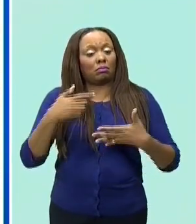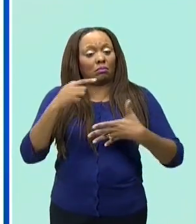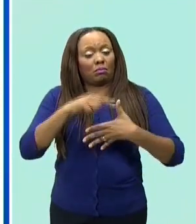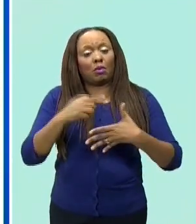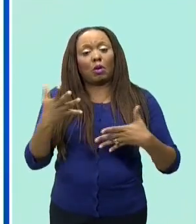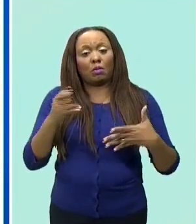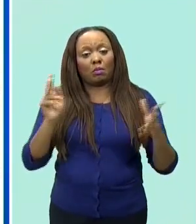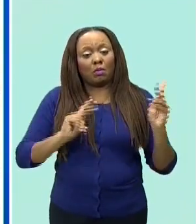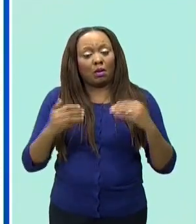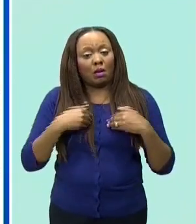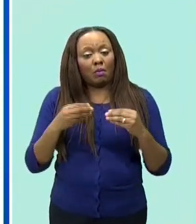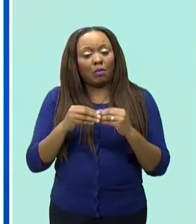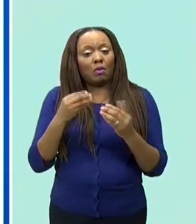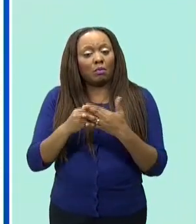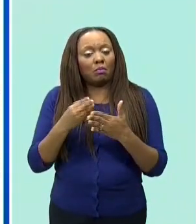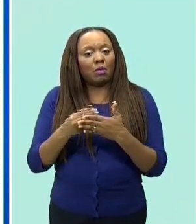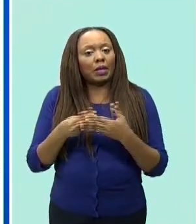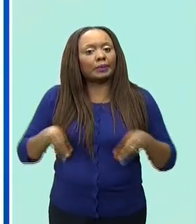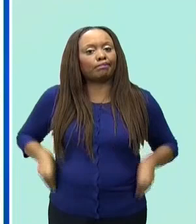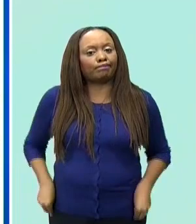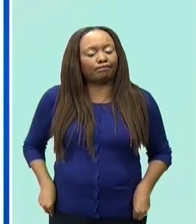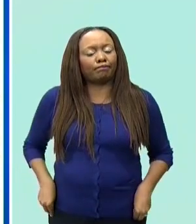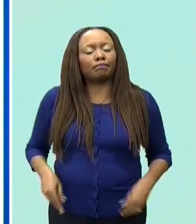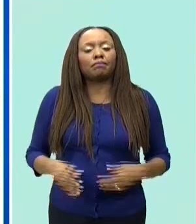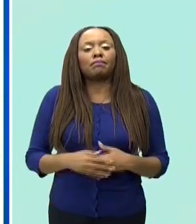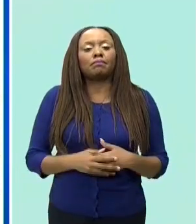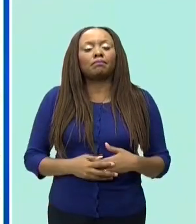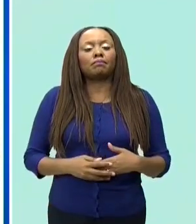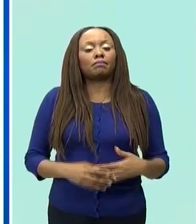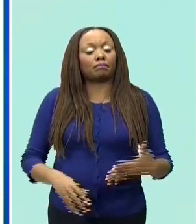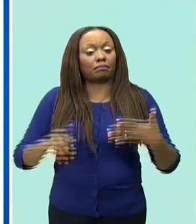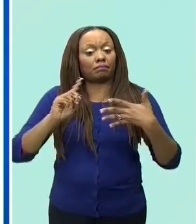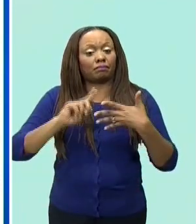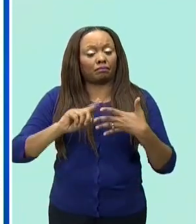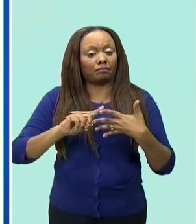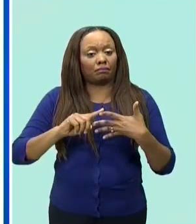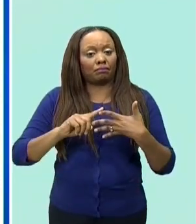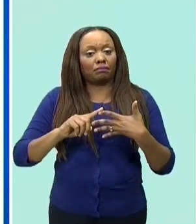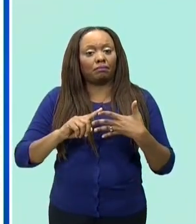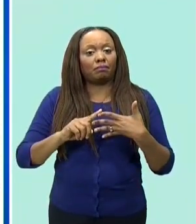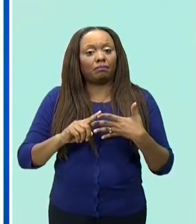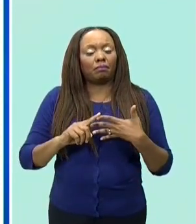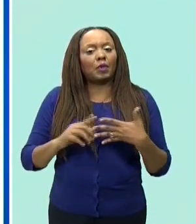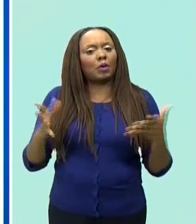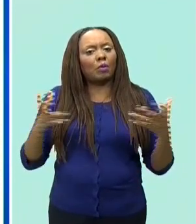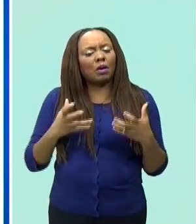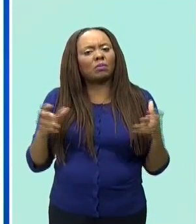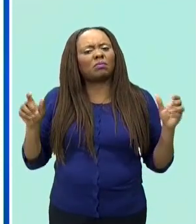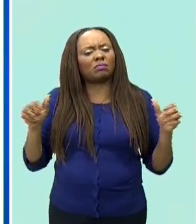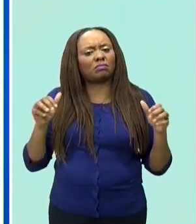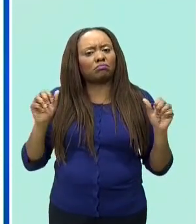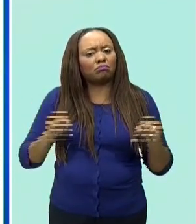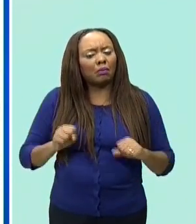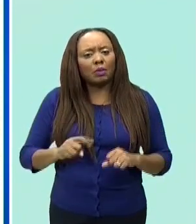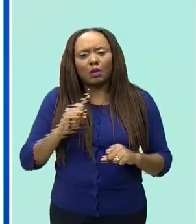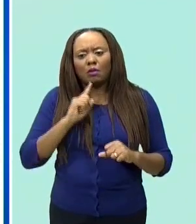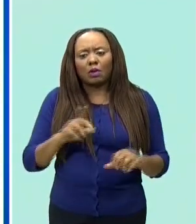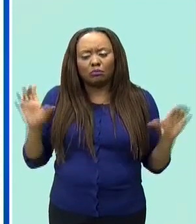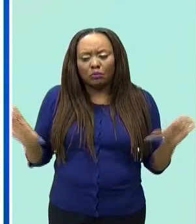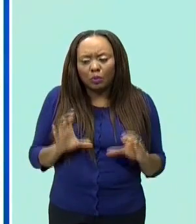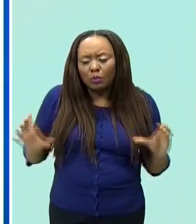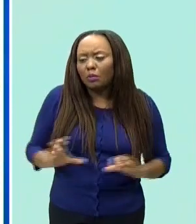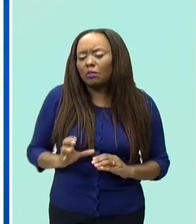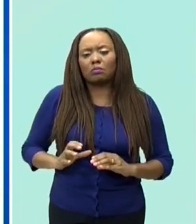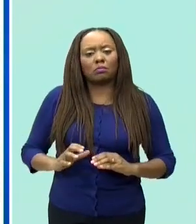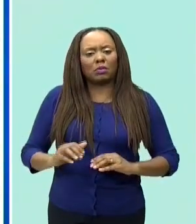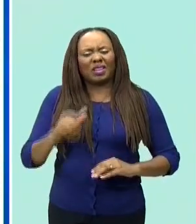income, literally more money in your pocket, to be able to go about your affairs. And that has not been an easy task